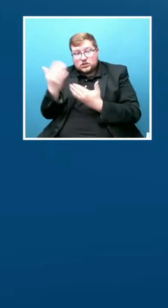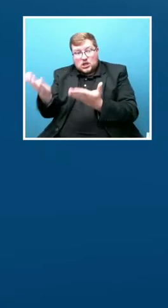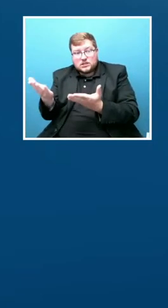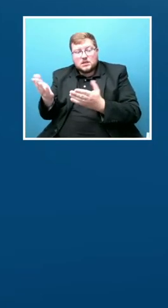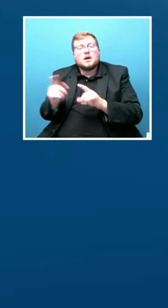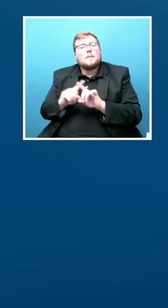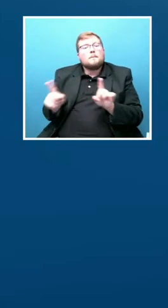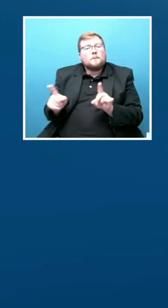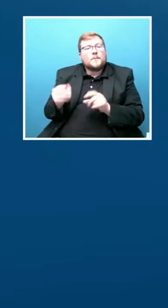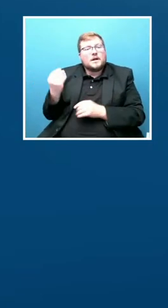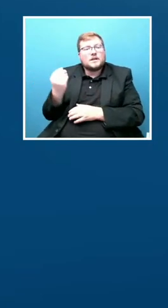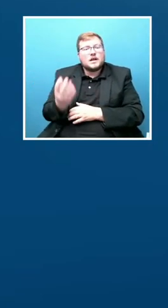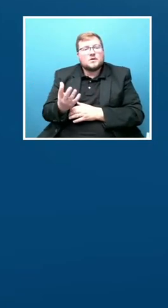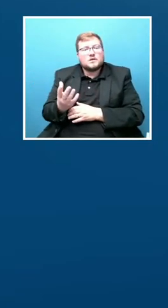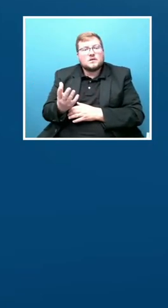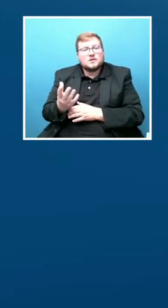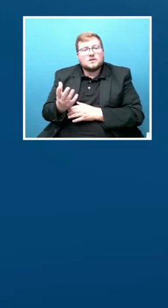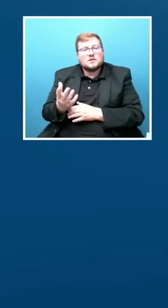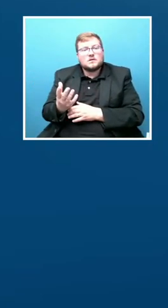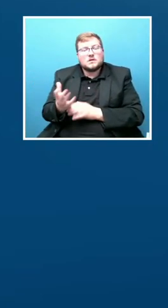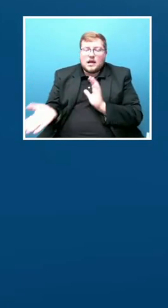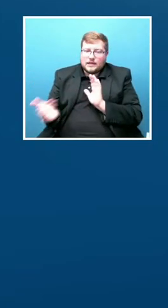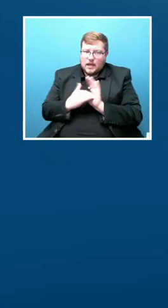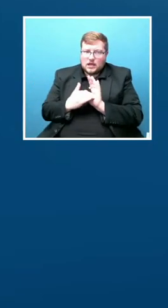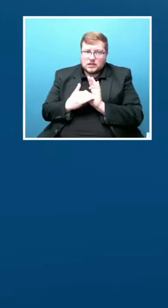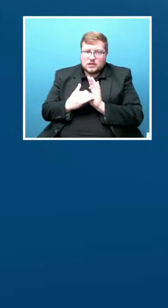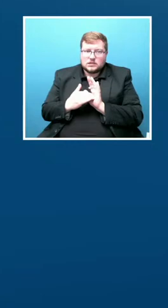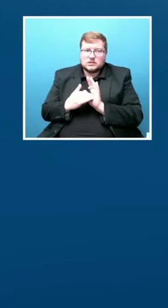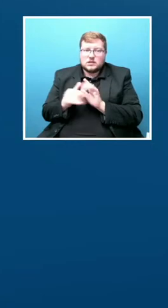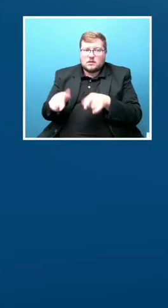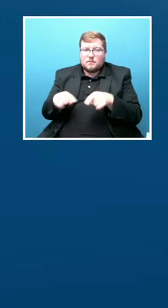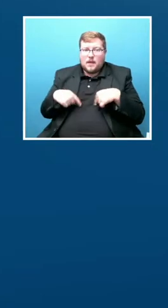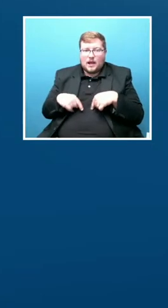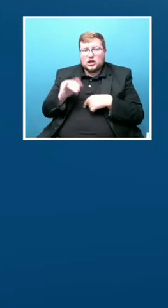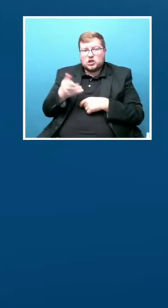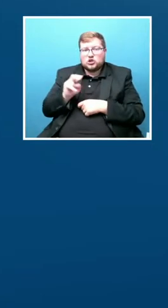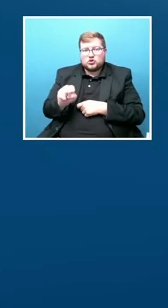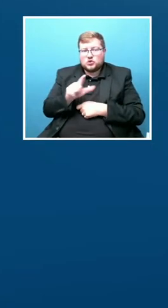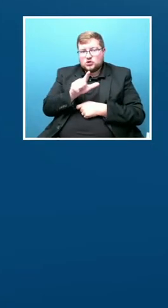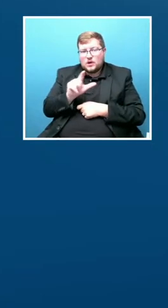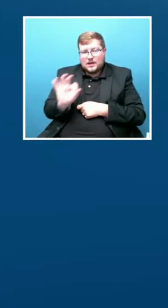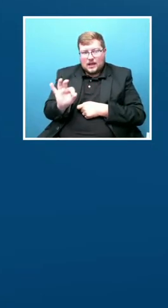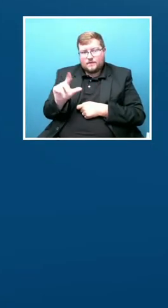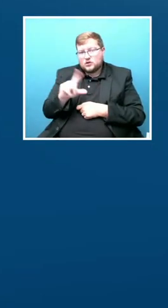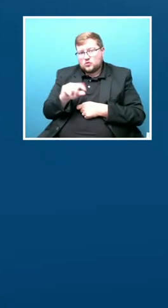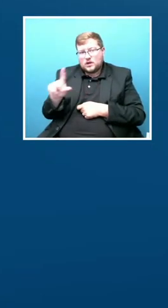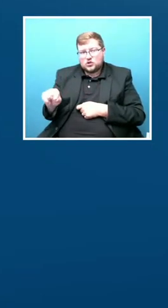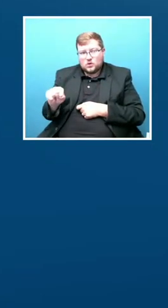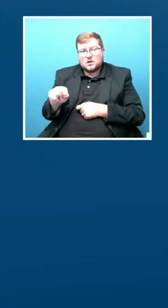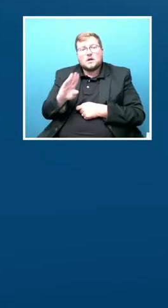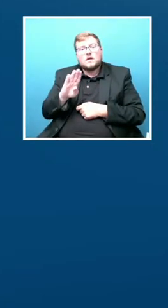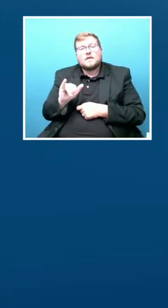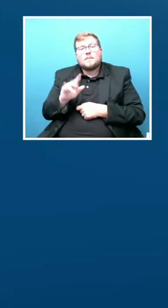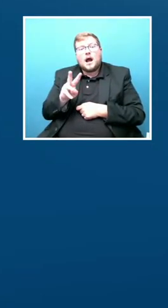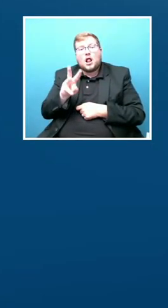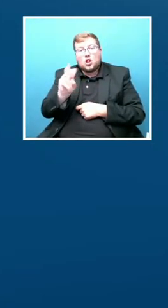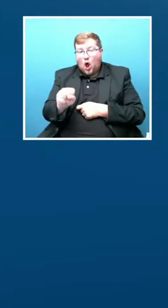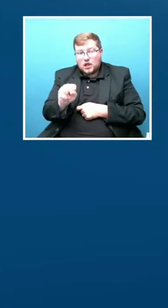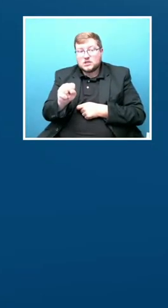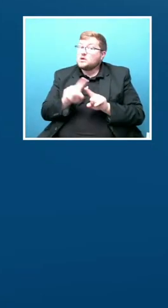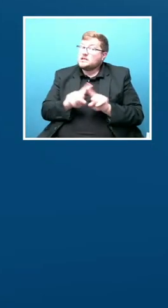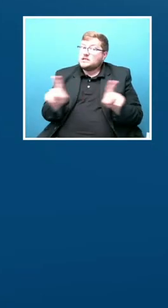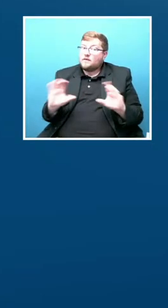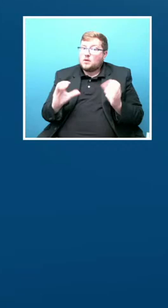none of that isn't, well, but again, back on June 29th, 2020, the bylaws were very different back then.